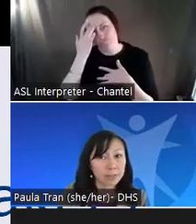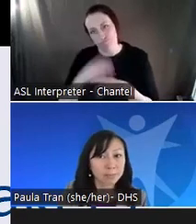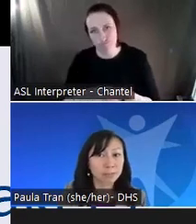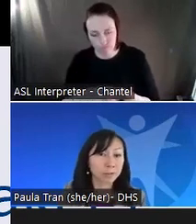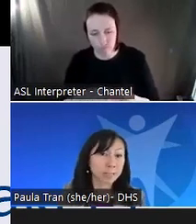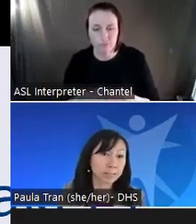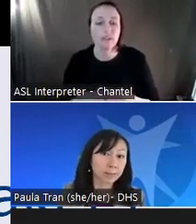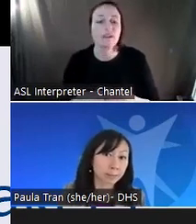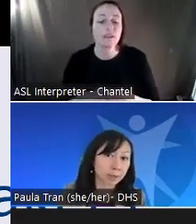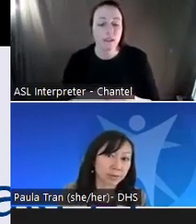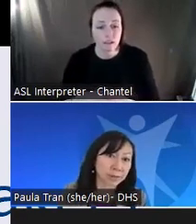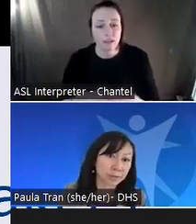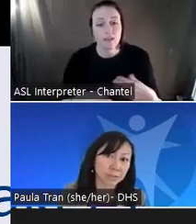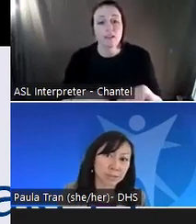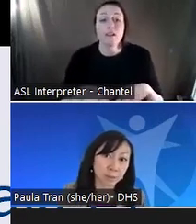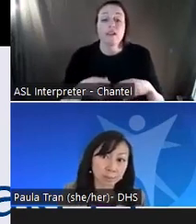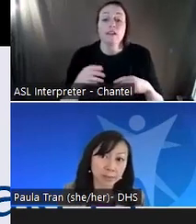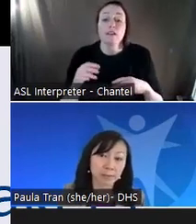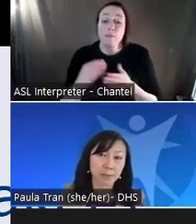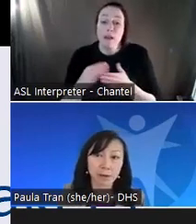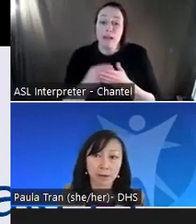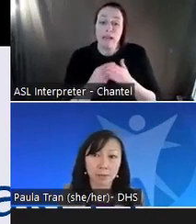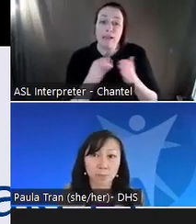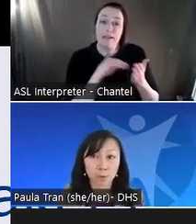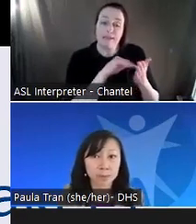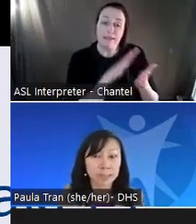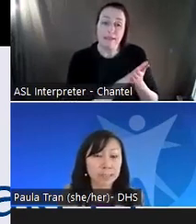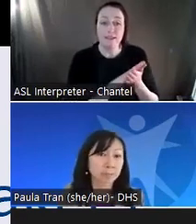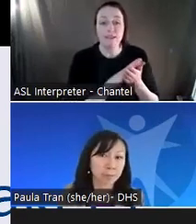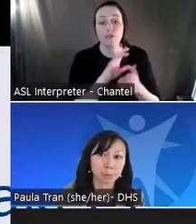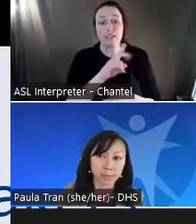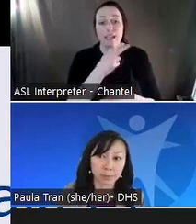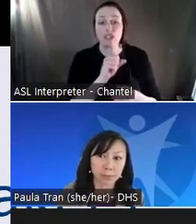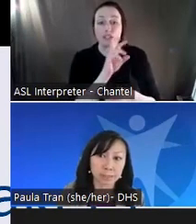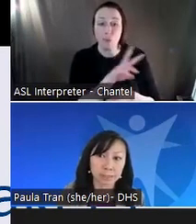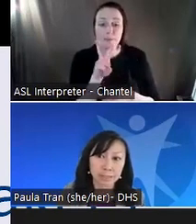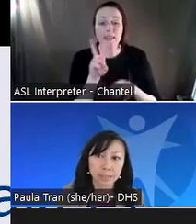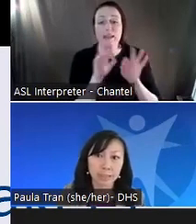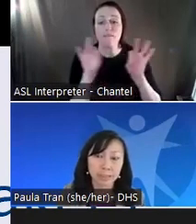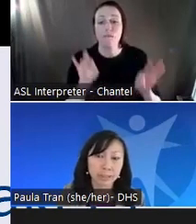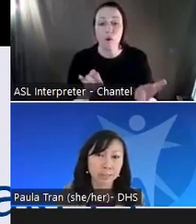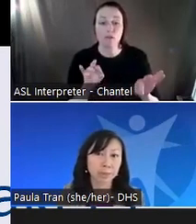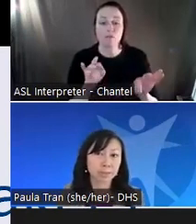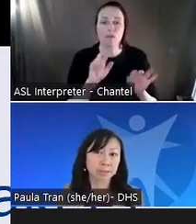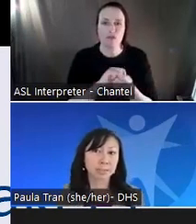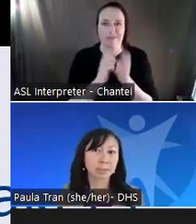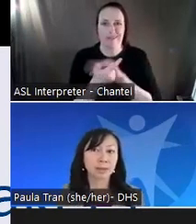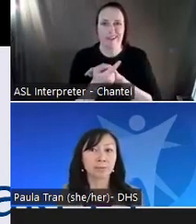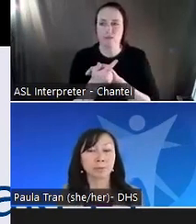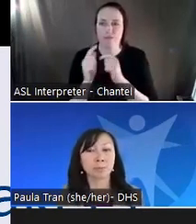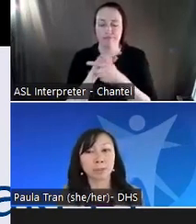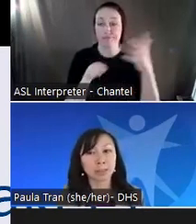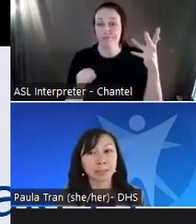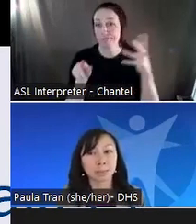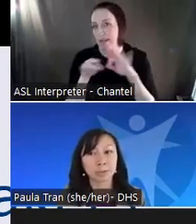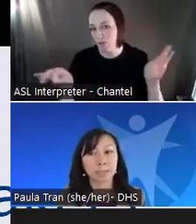also investments to translate the Department of Health Services website and forms into multiple languages. DHS supports accessibility